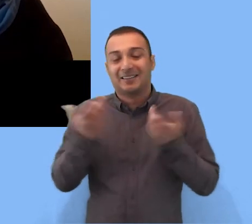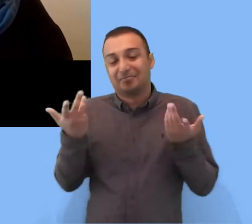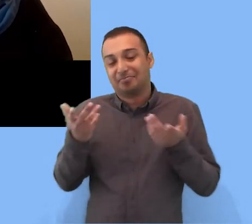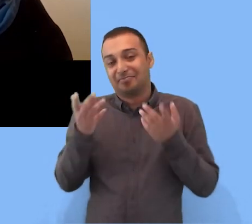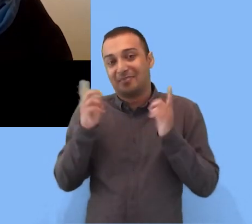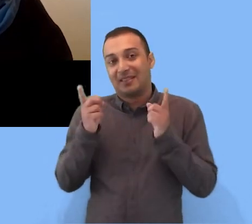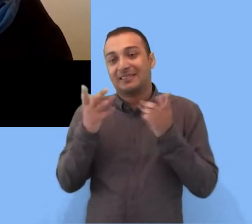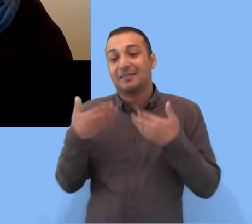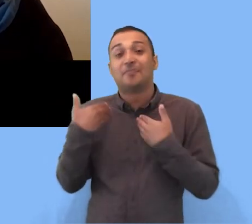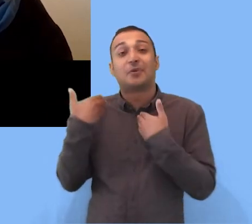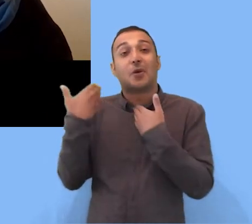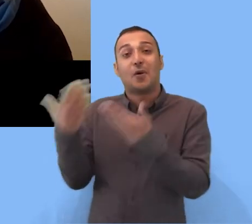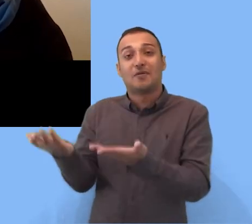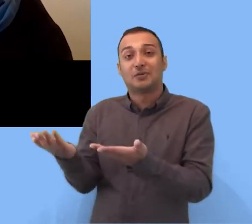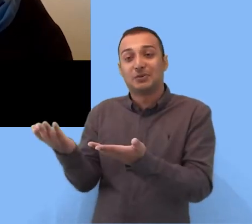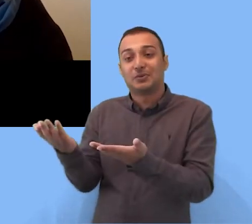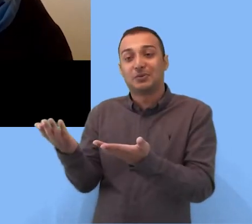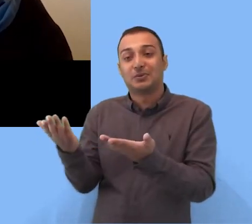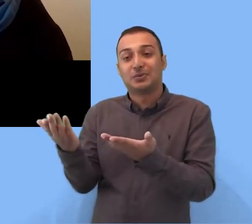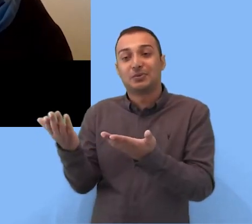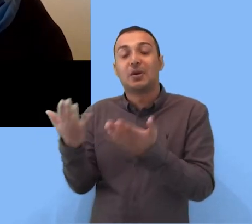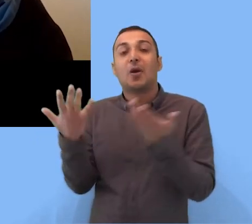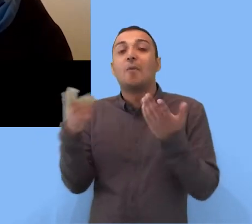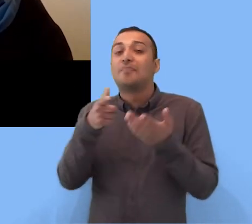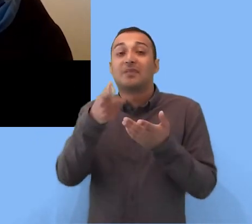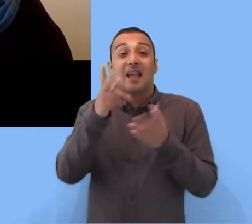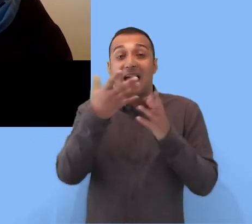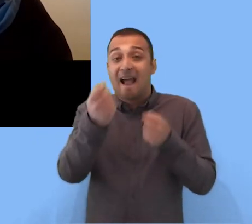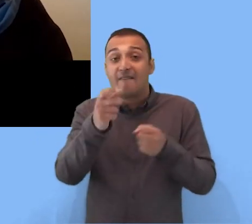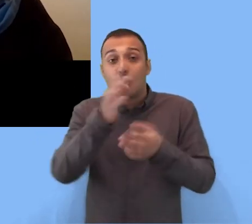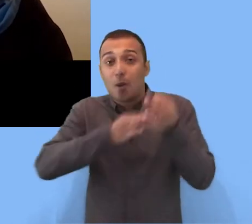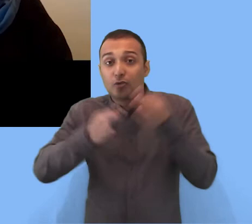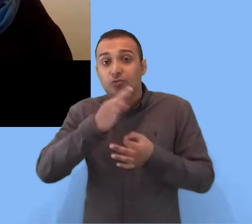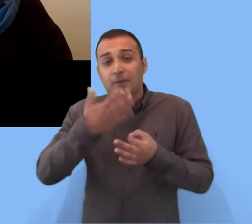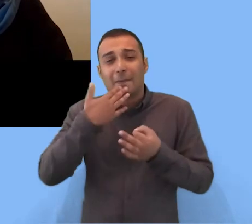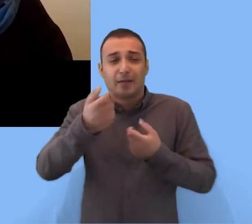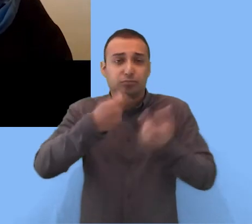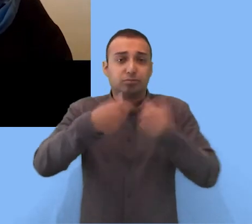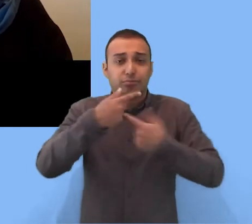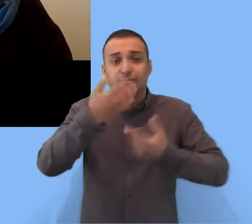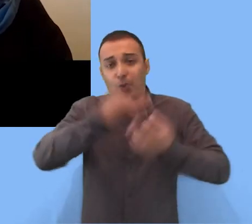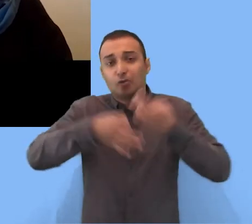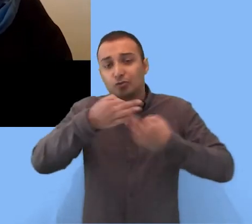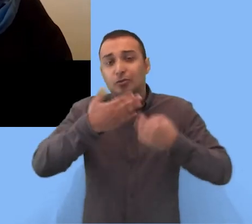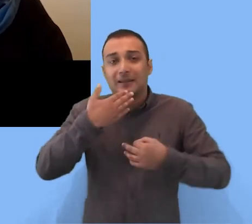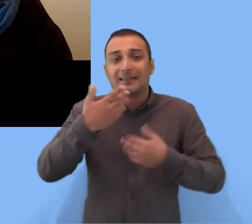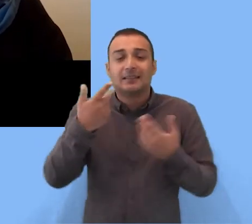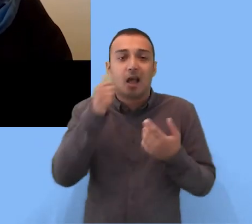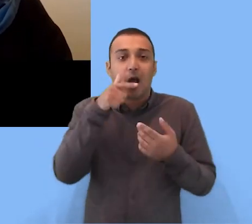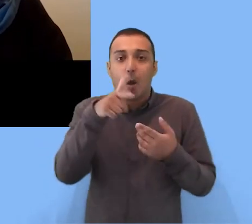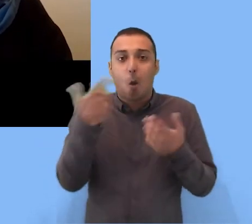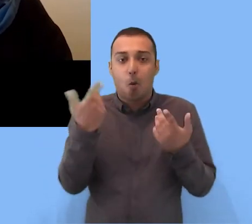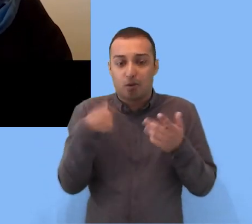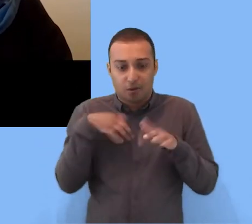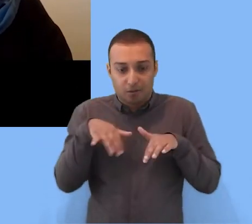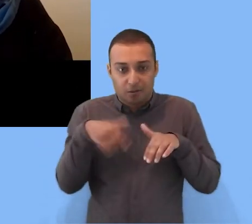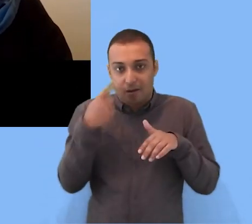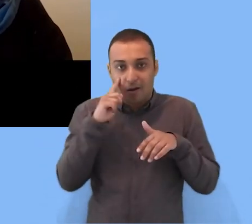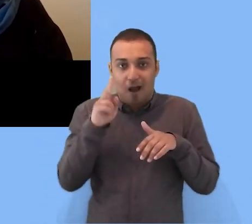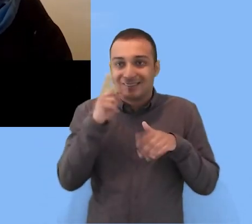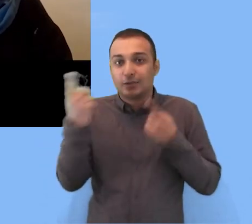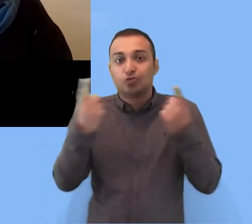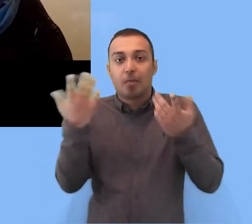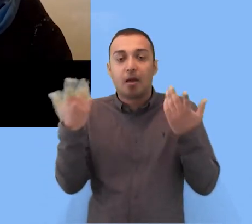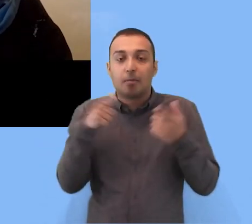Suma, over to you. Again, sorry, if you have questions, please keep them coming. It's been great to see so many. You can't sort of see each other's questions, I don't think, but just